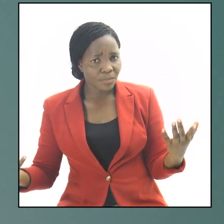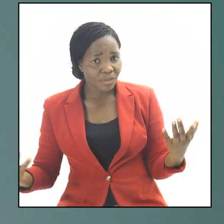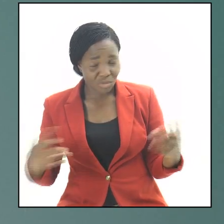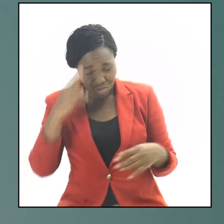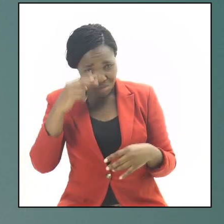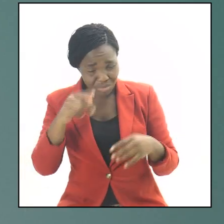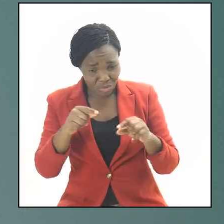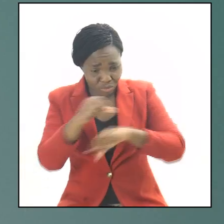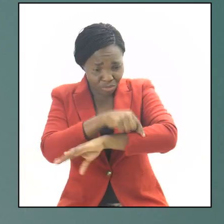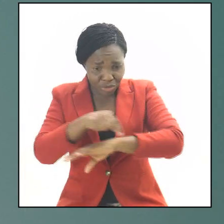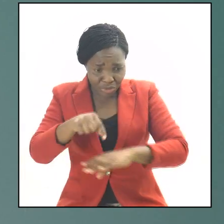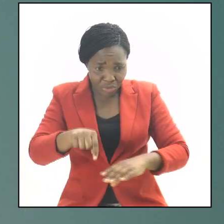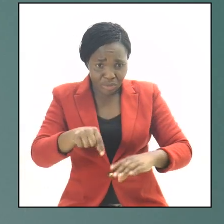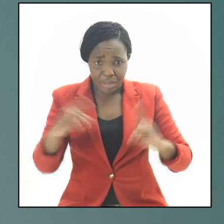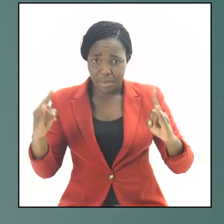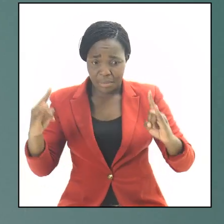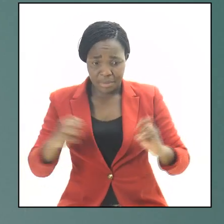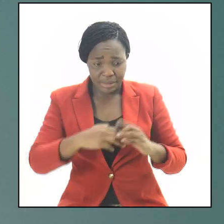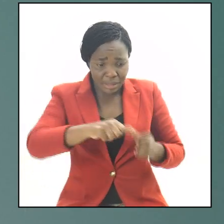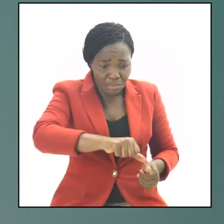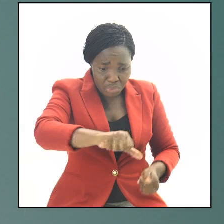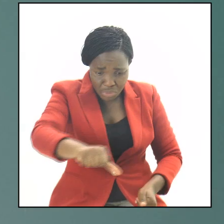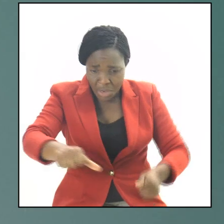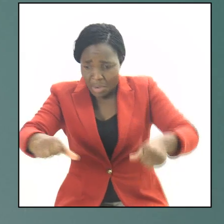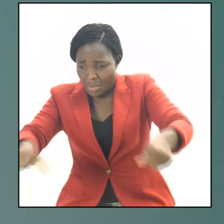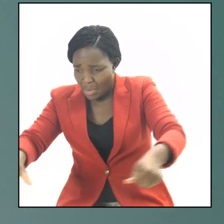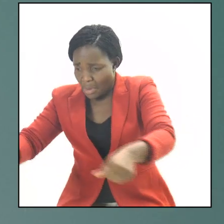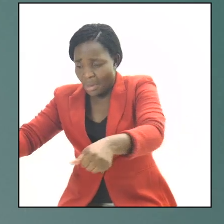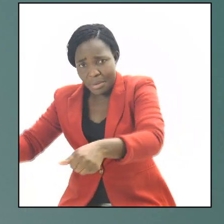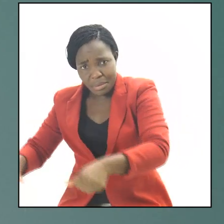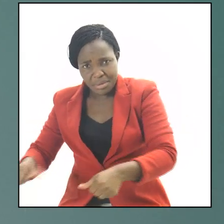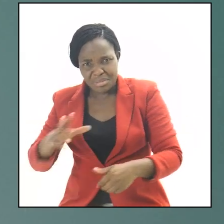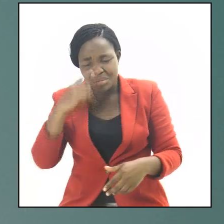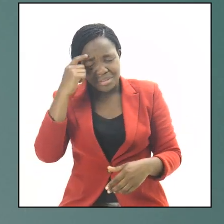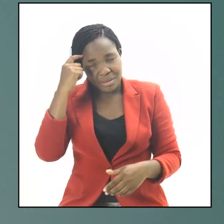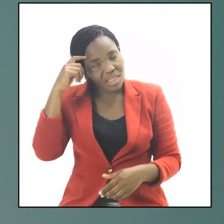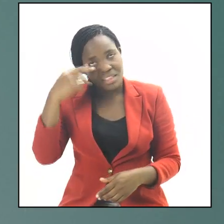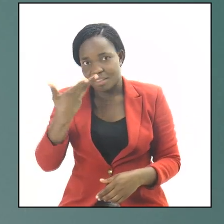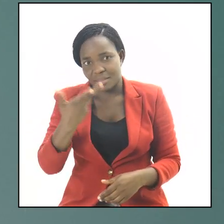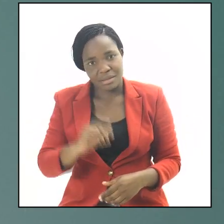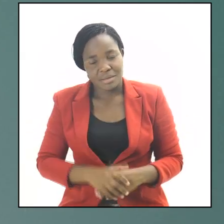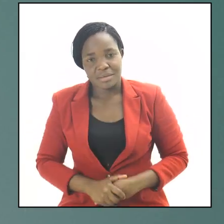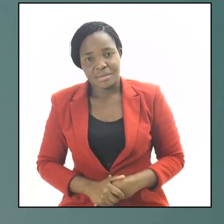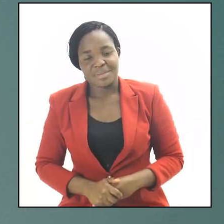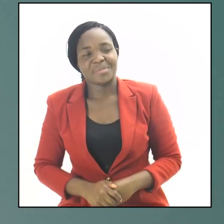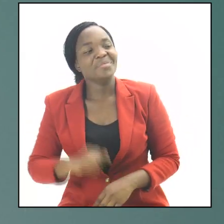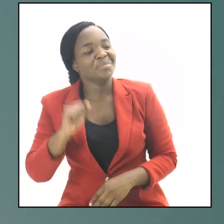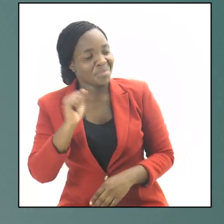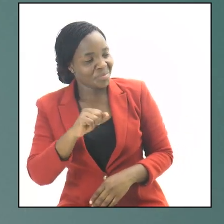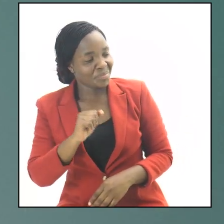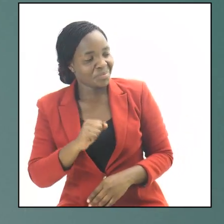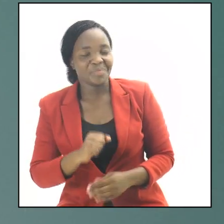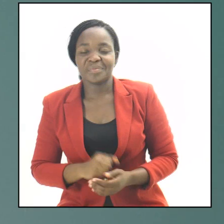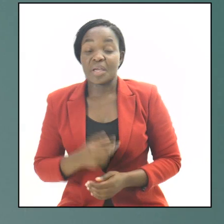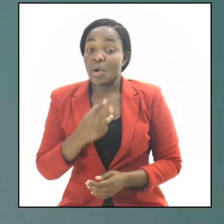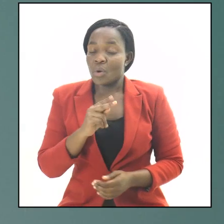divide the soccer field and start measuring it. People would think we have lost our minds. Absolutely.